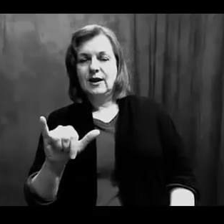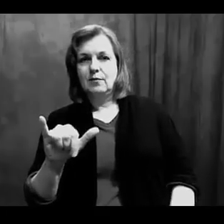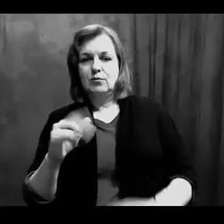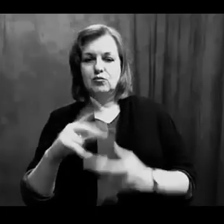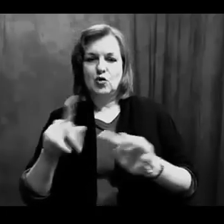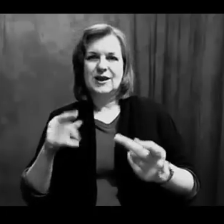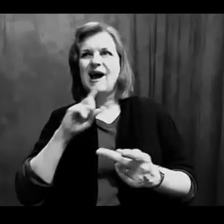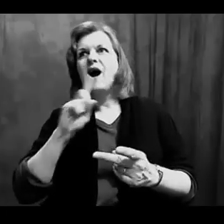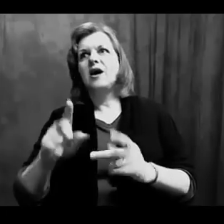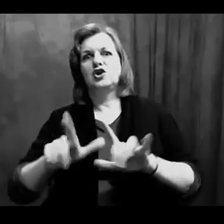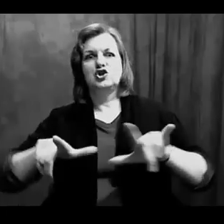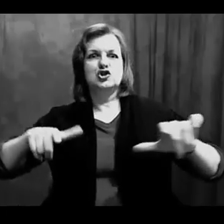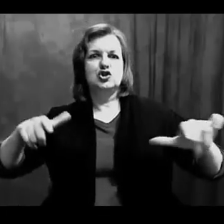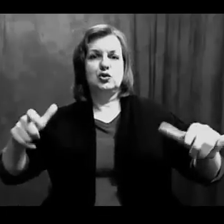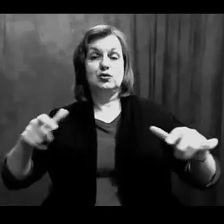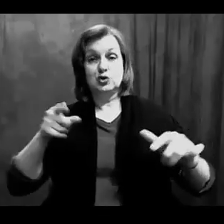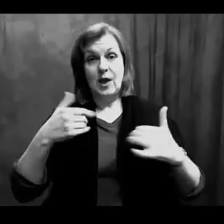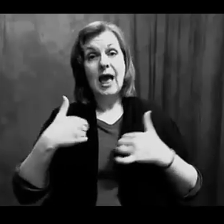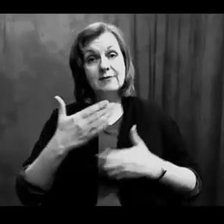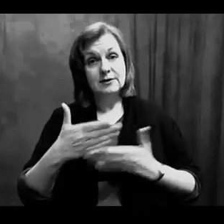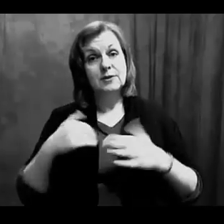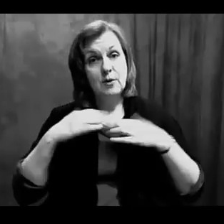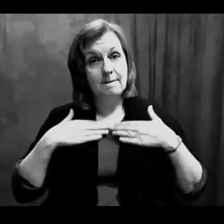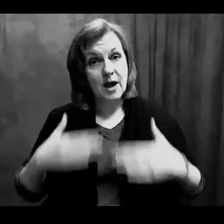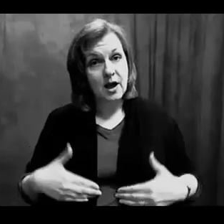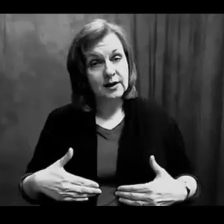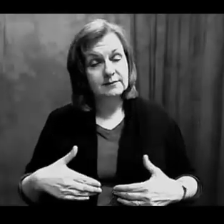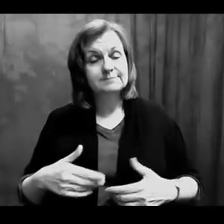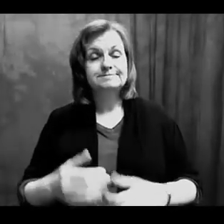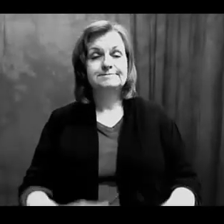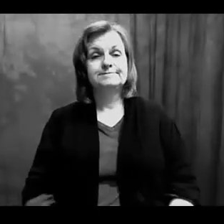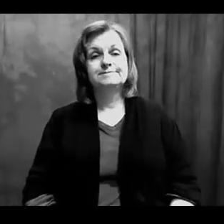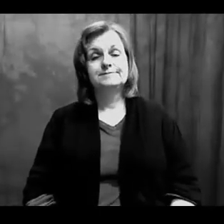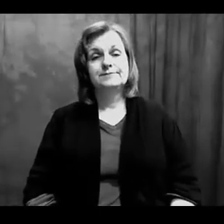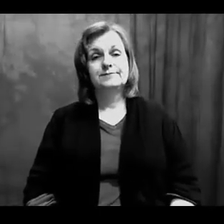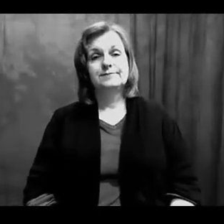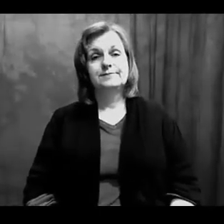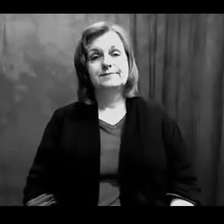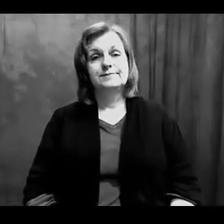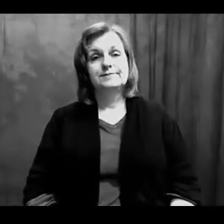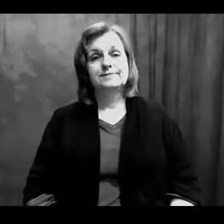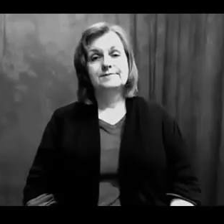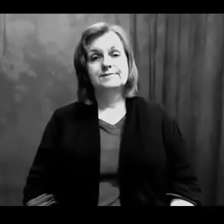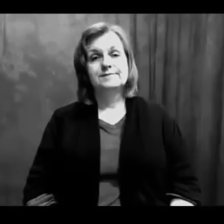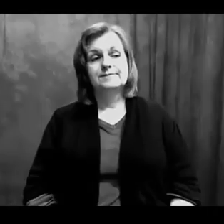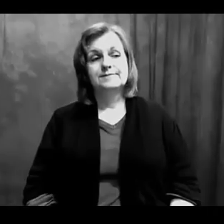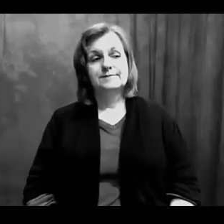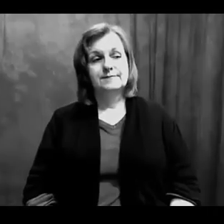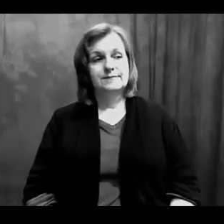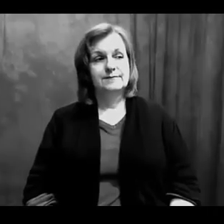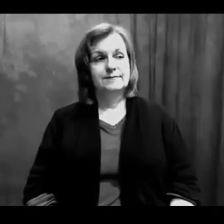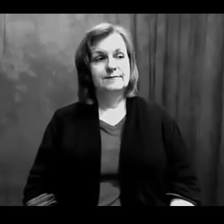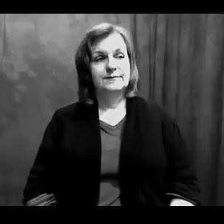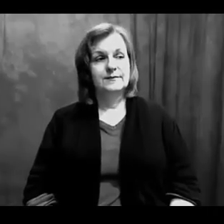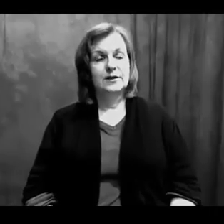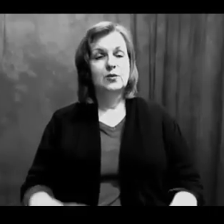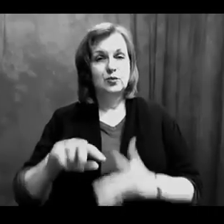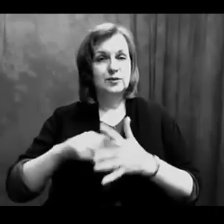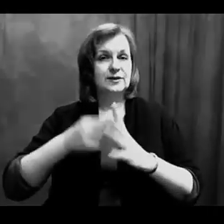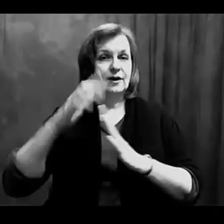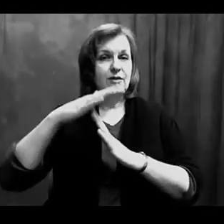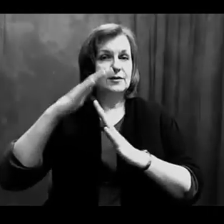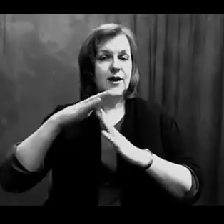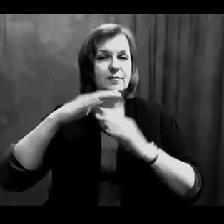So a quaternary protein would be huge. And you have some of them in your body. Some of them are very, very large.